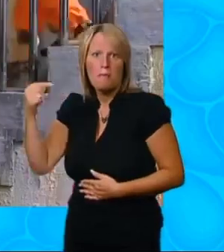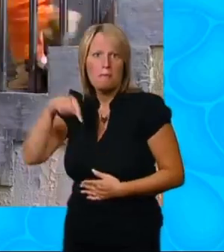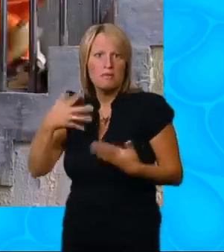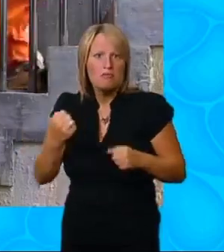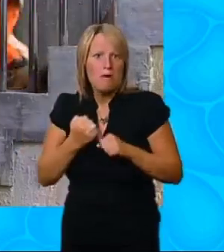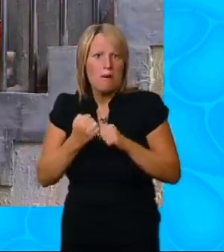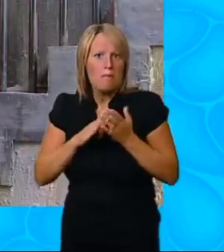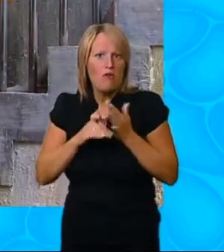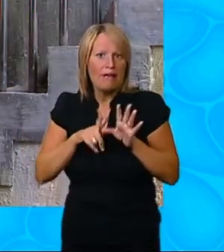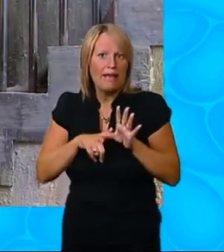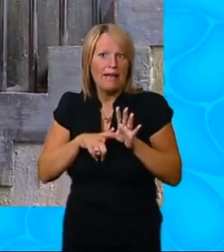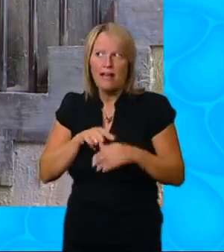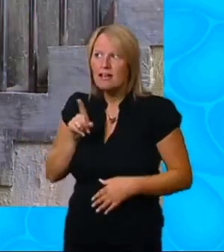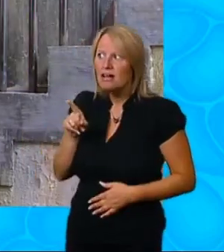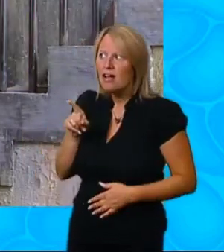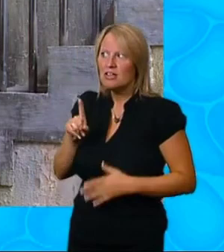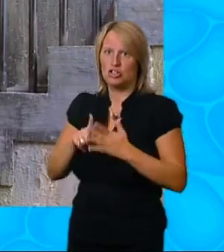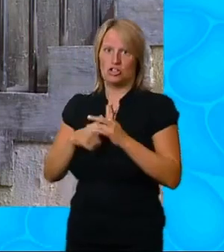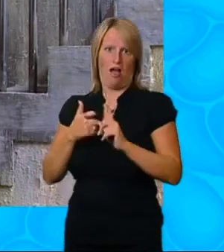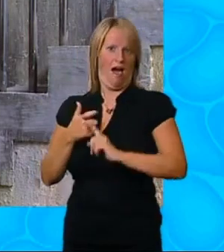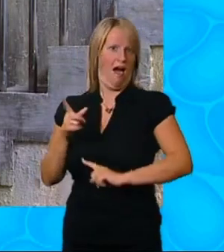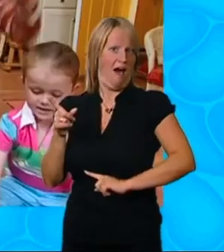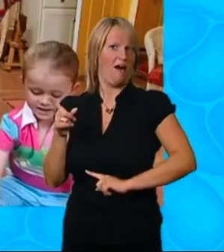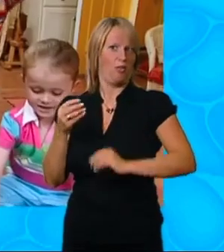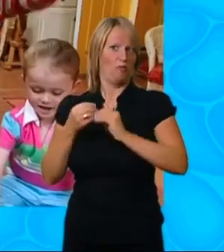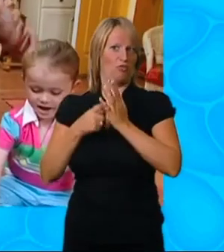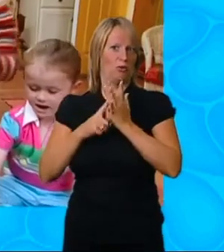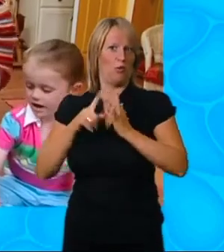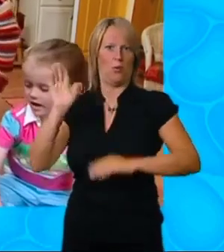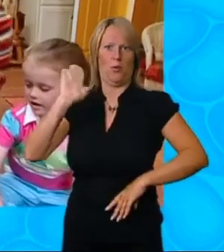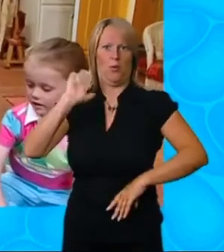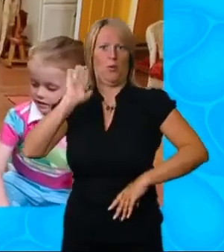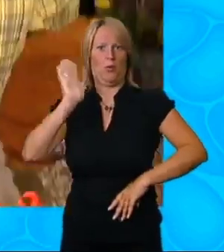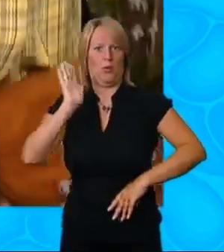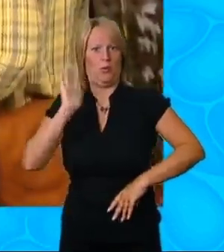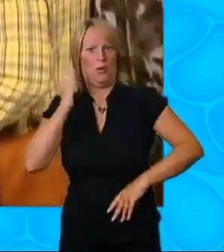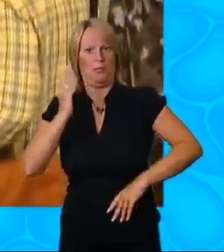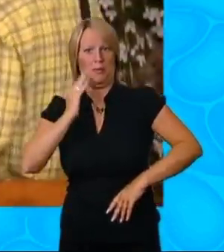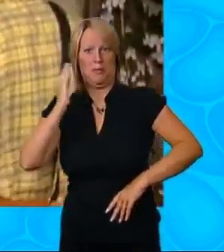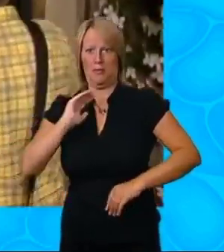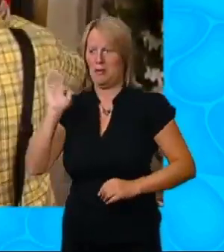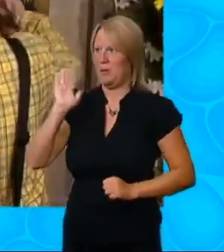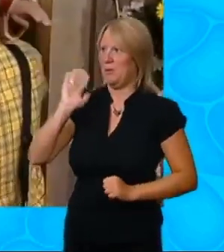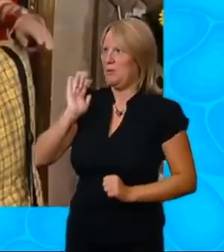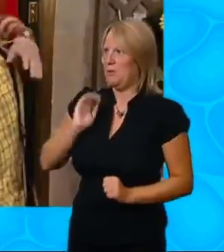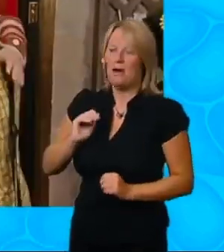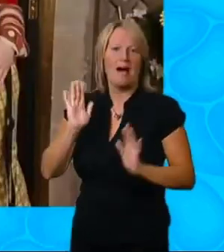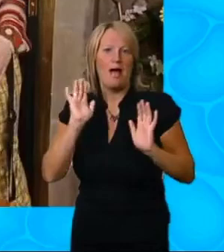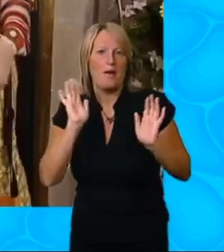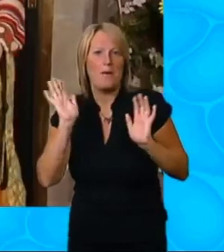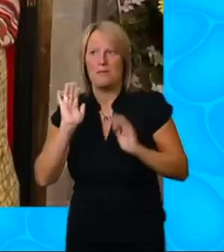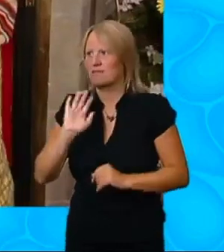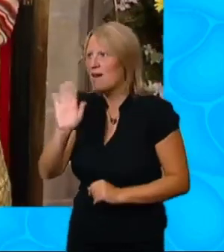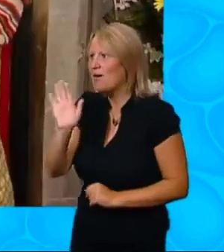Murray? Oh, it's Jack with Rudy. Hello there. Rudy. Hi, Granny